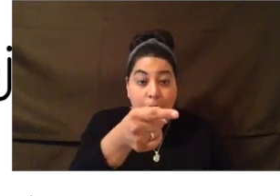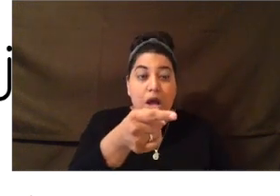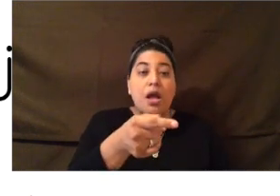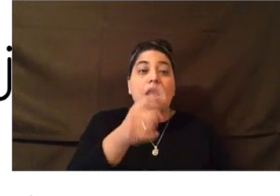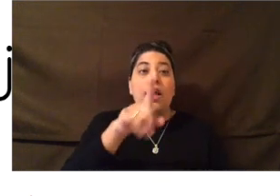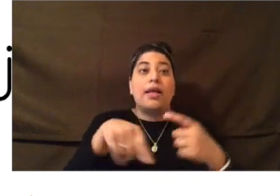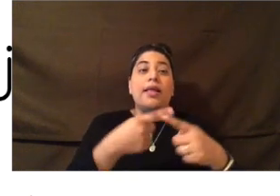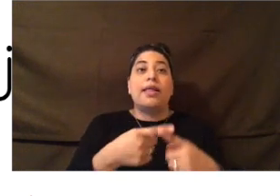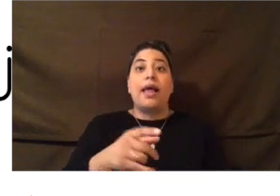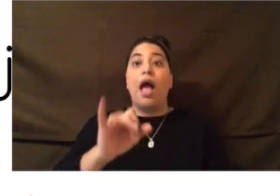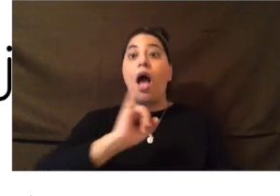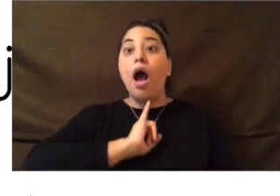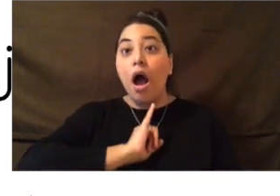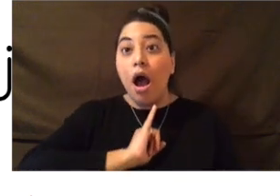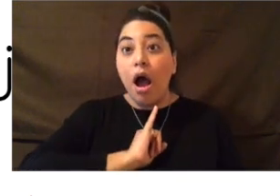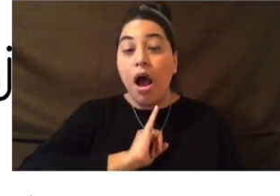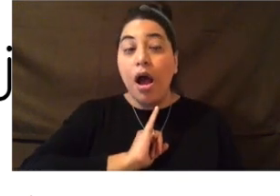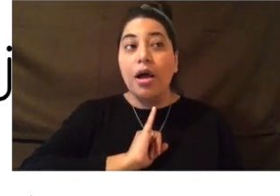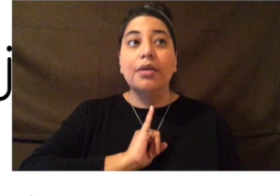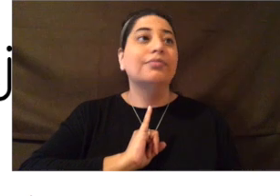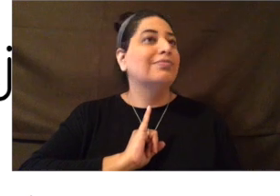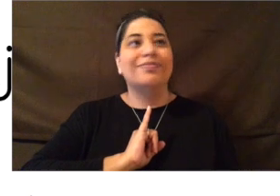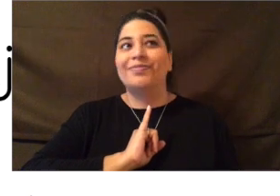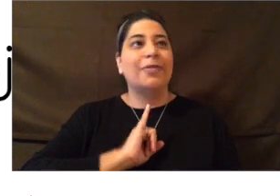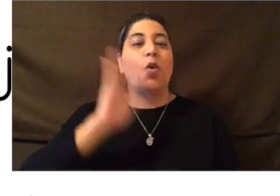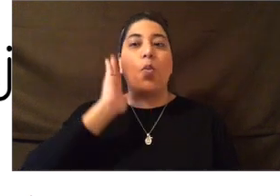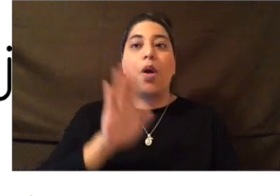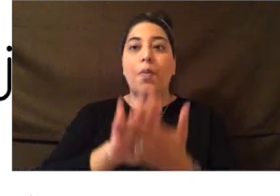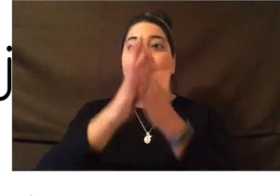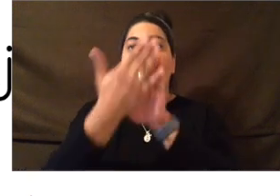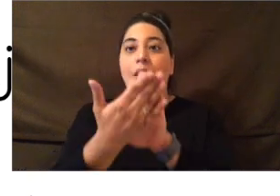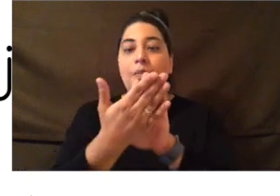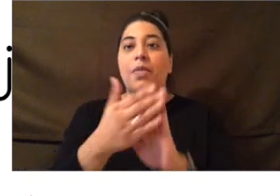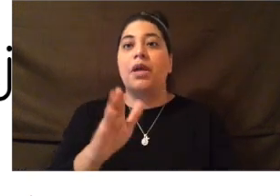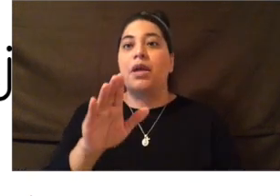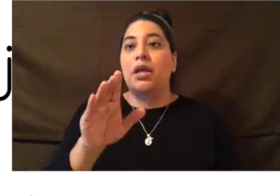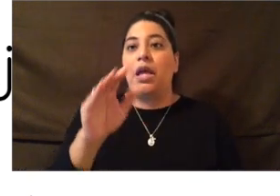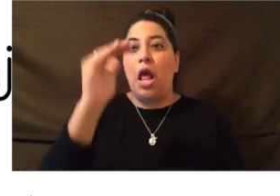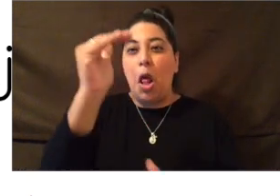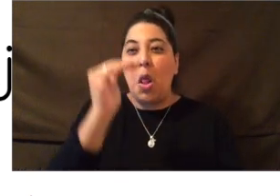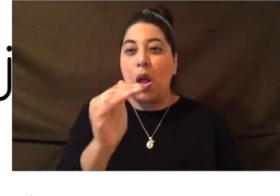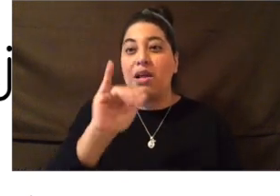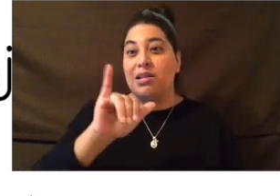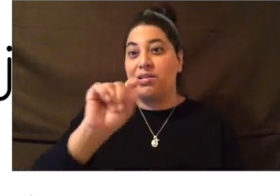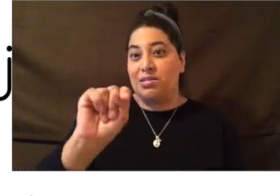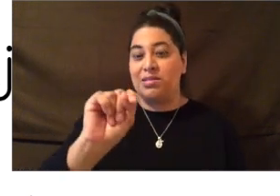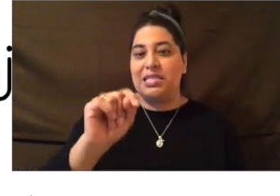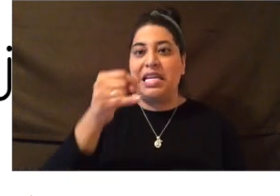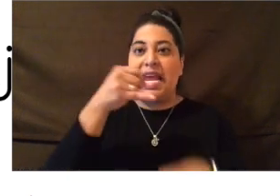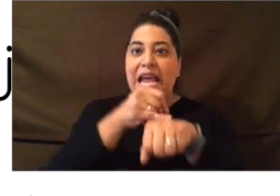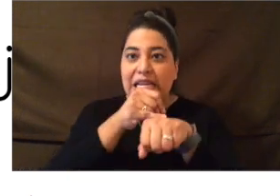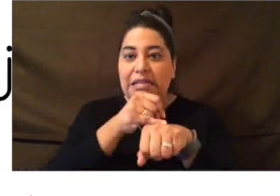it with a comma. And then I'm going to take that capital I at the beginning of it and turn it into a